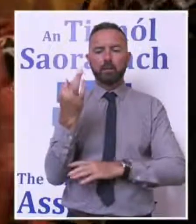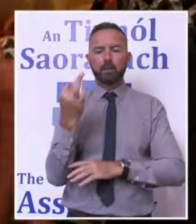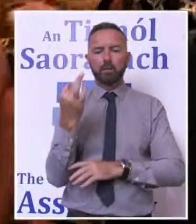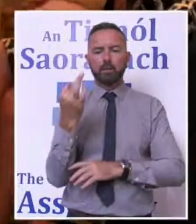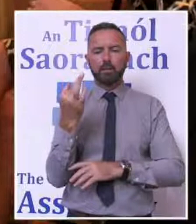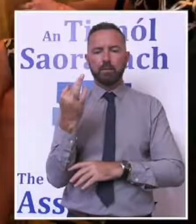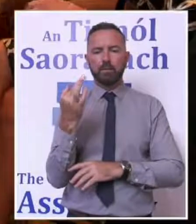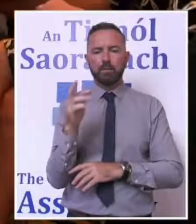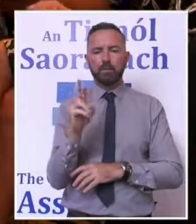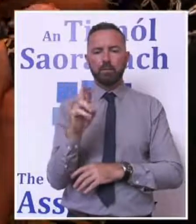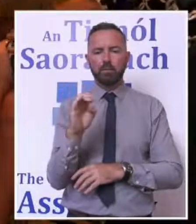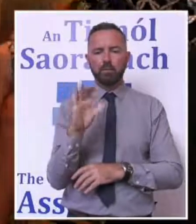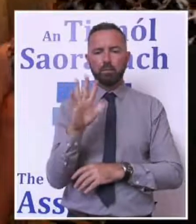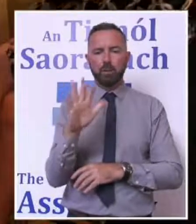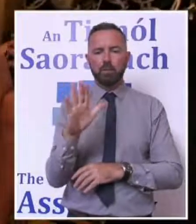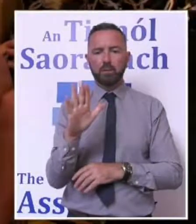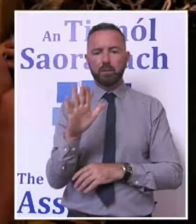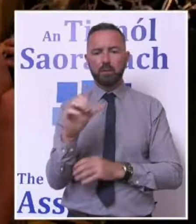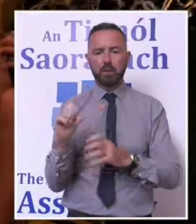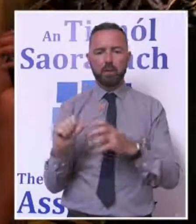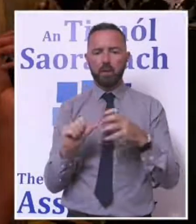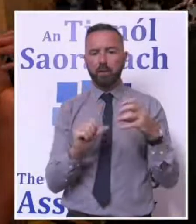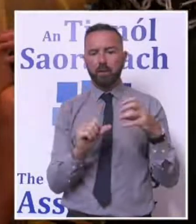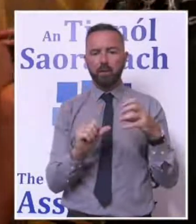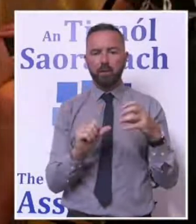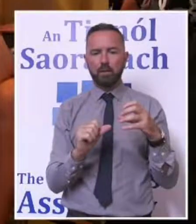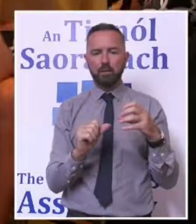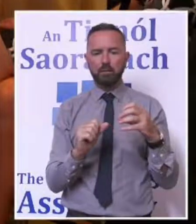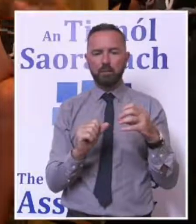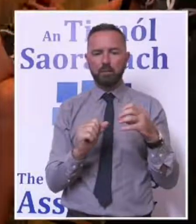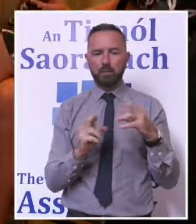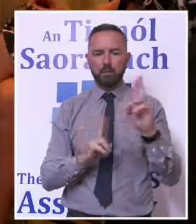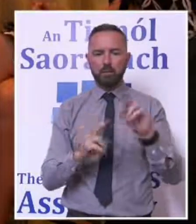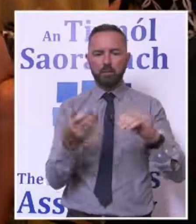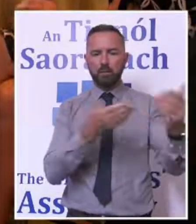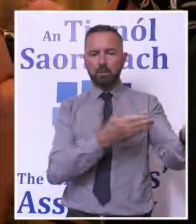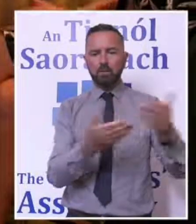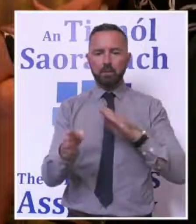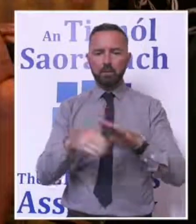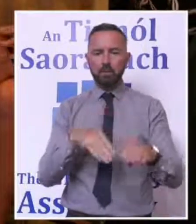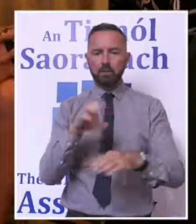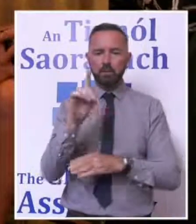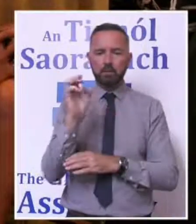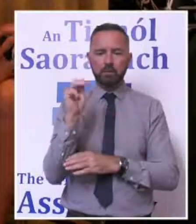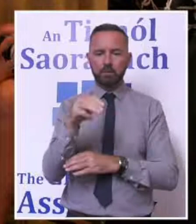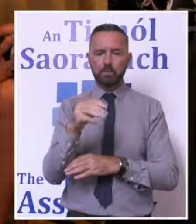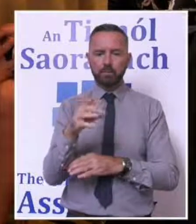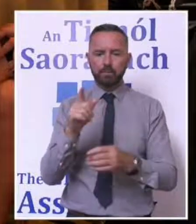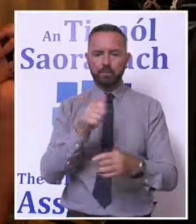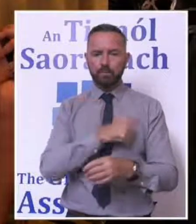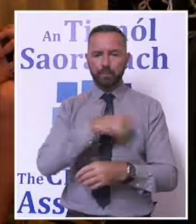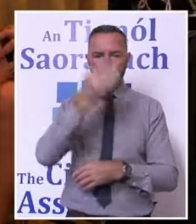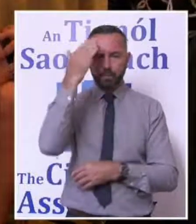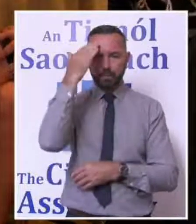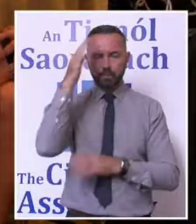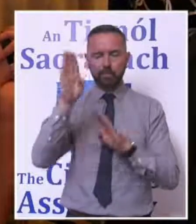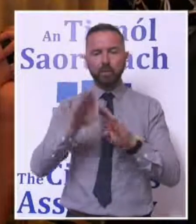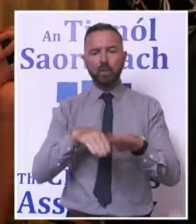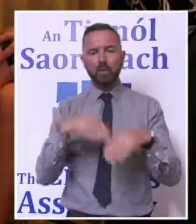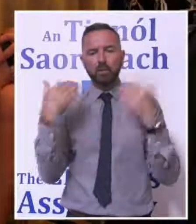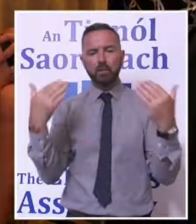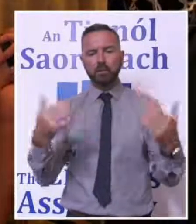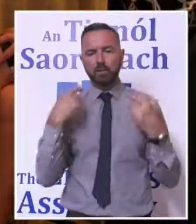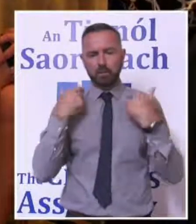regional authorities would be of any benefit to bring back with the directly elected mayor at the head of them, with the